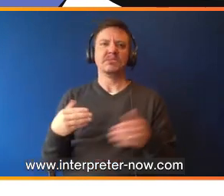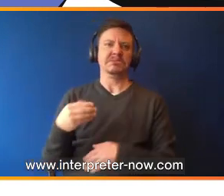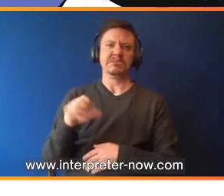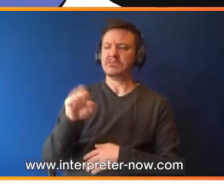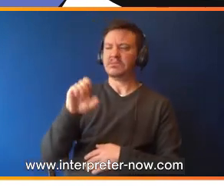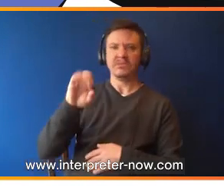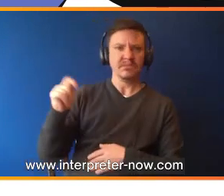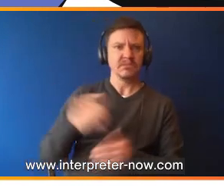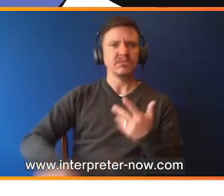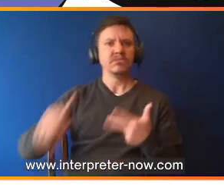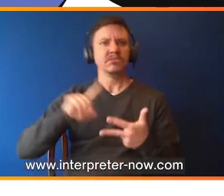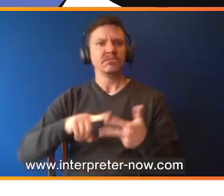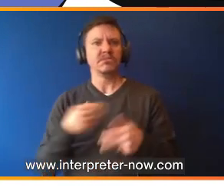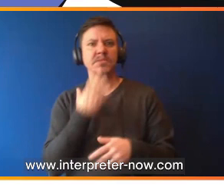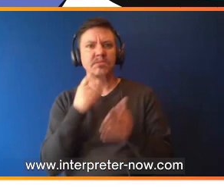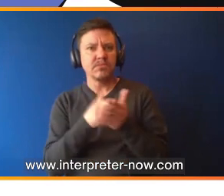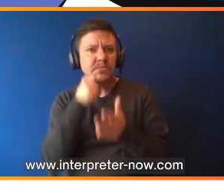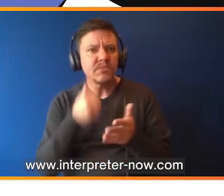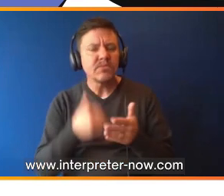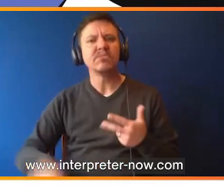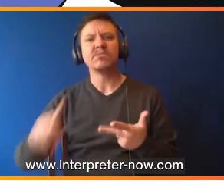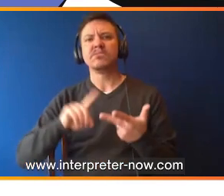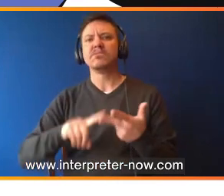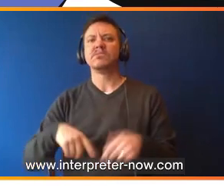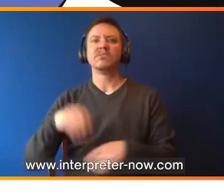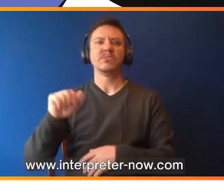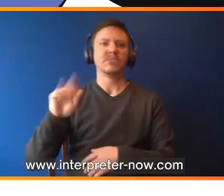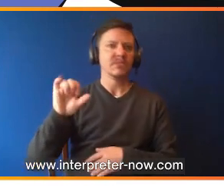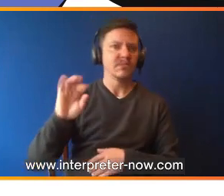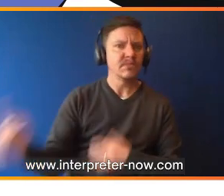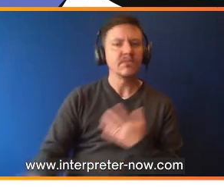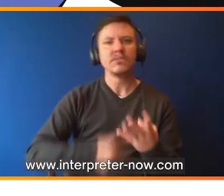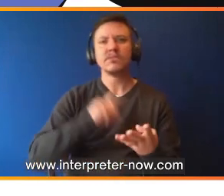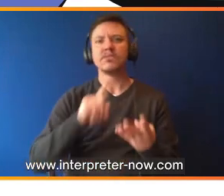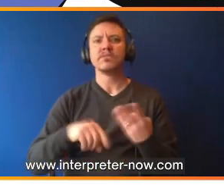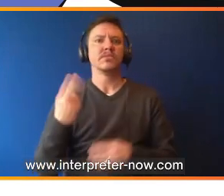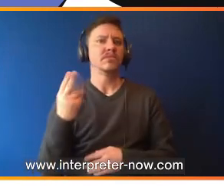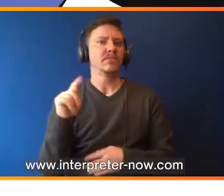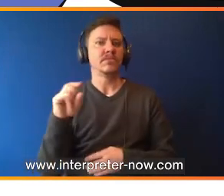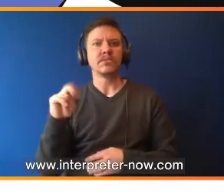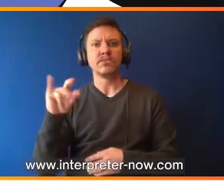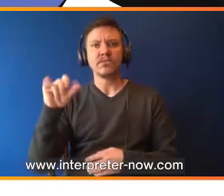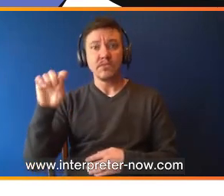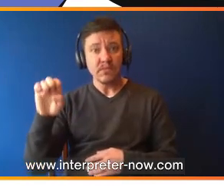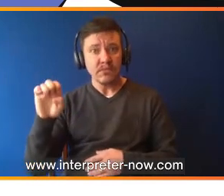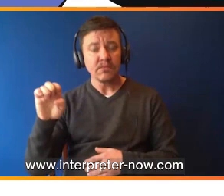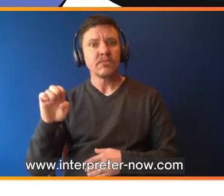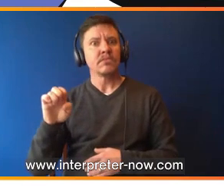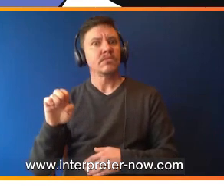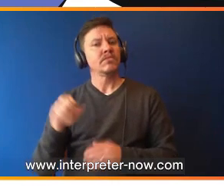they're also looking at the historical record of all of those things in the internet.